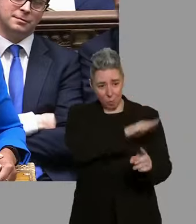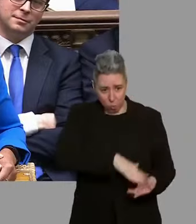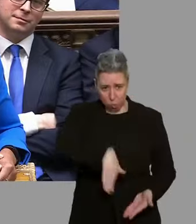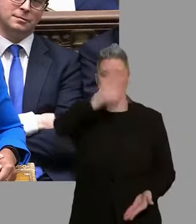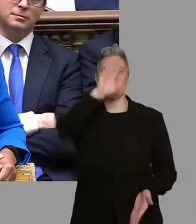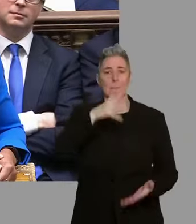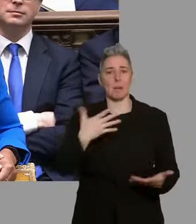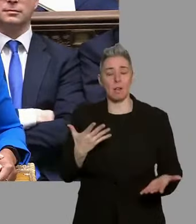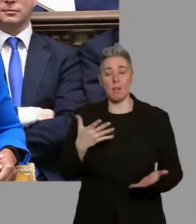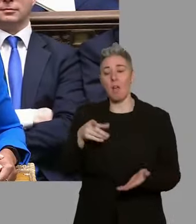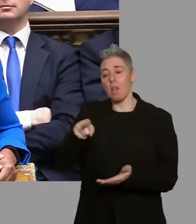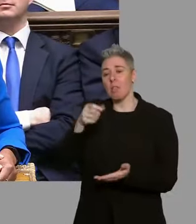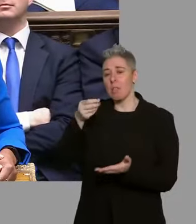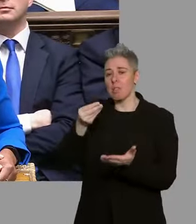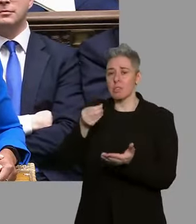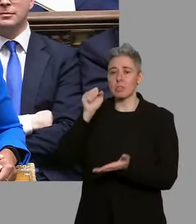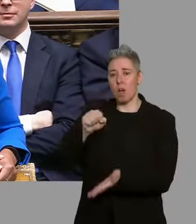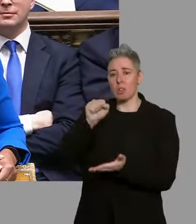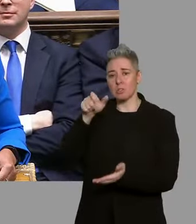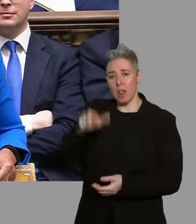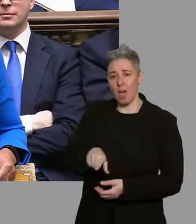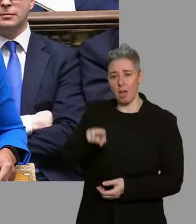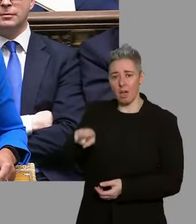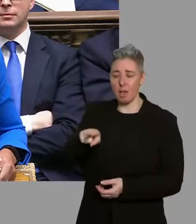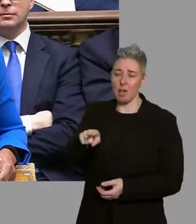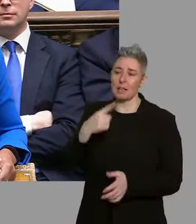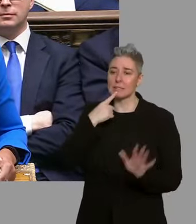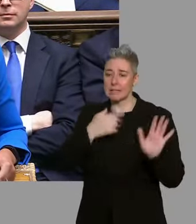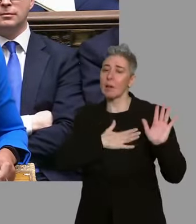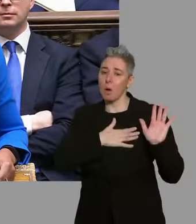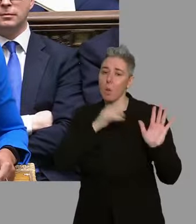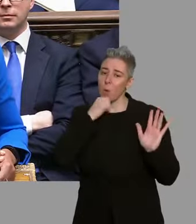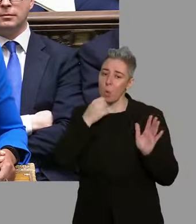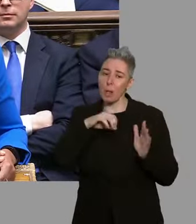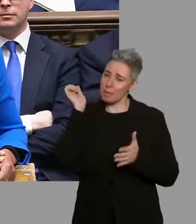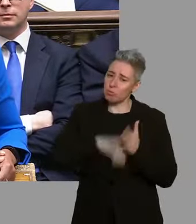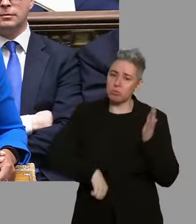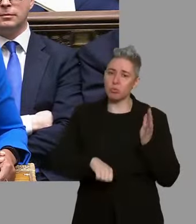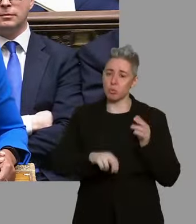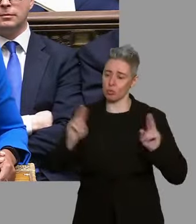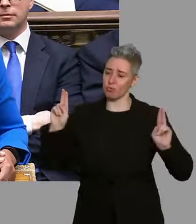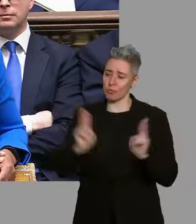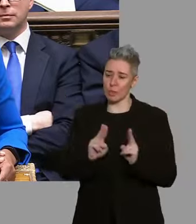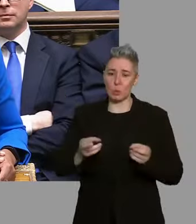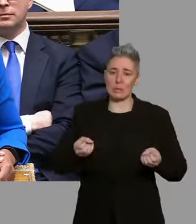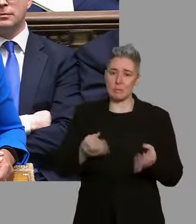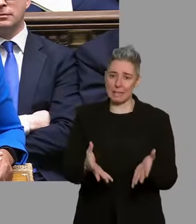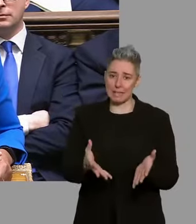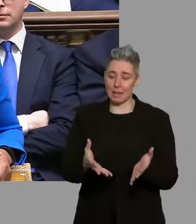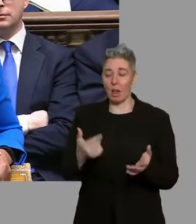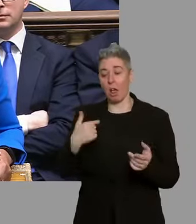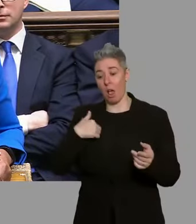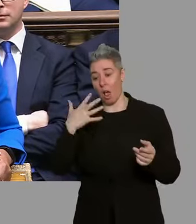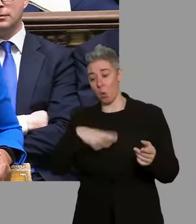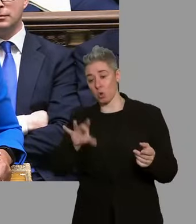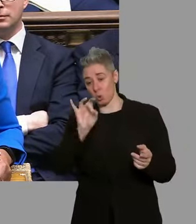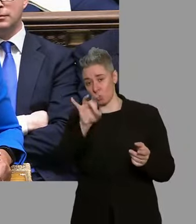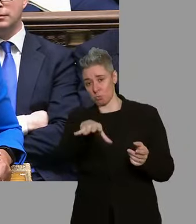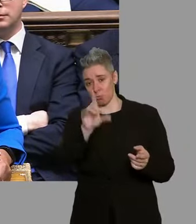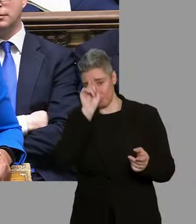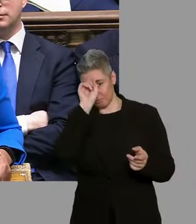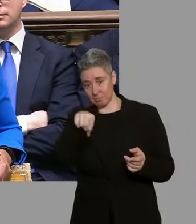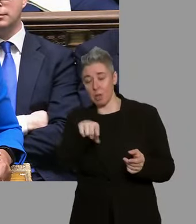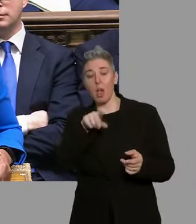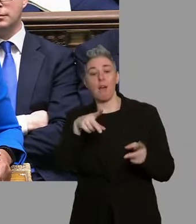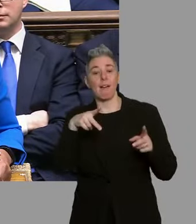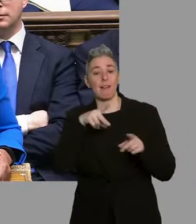to be ruthless in reducing spending. Let me suggest something that he should cut. There is no way that we should